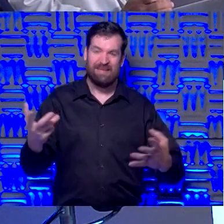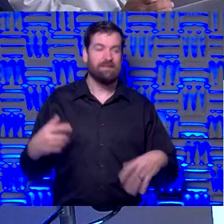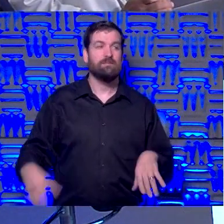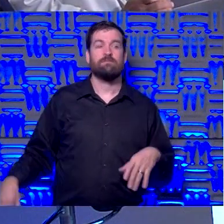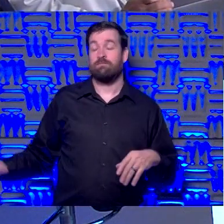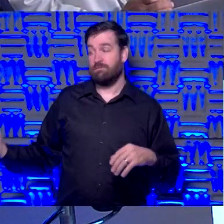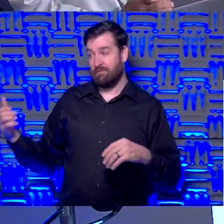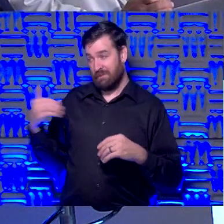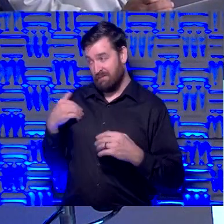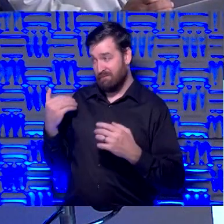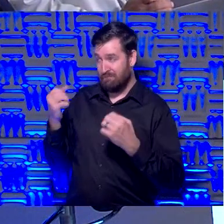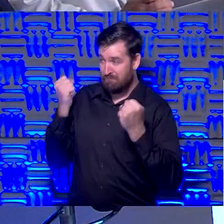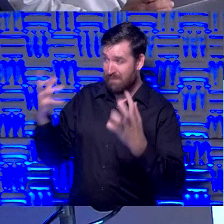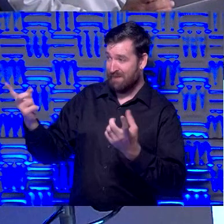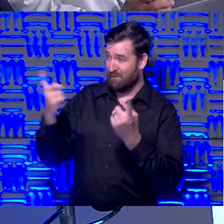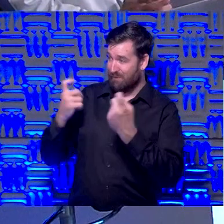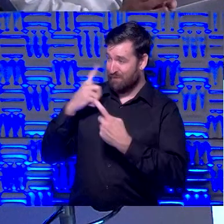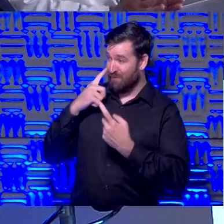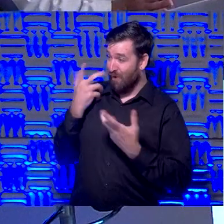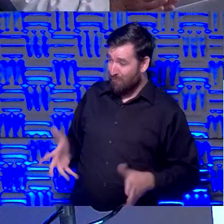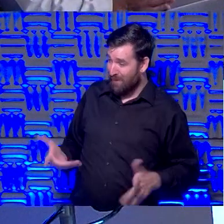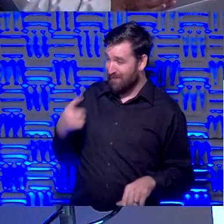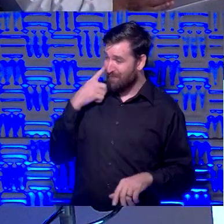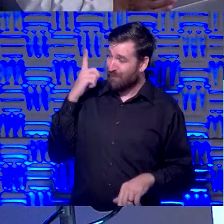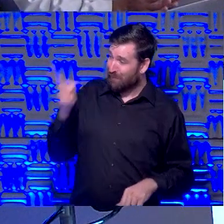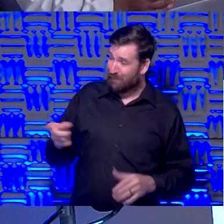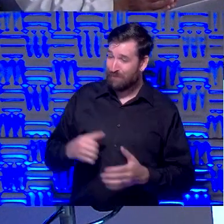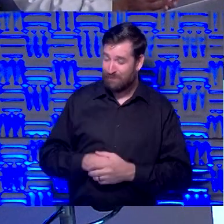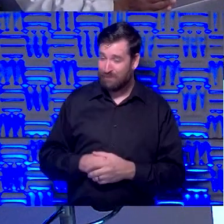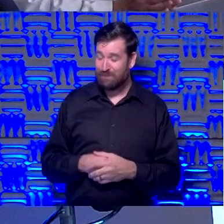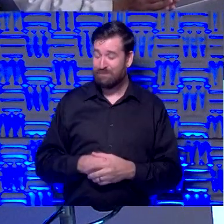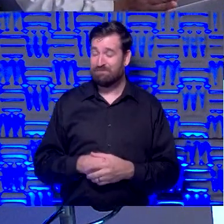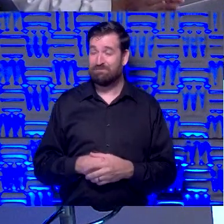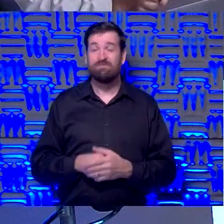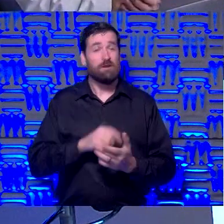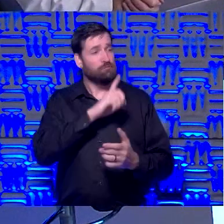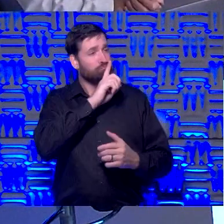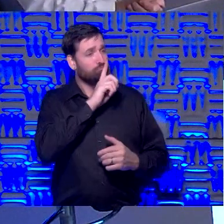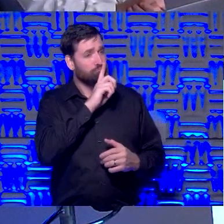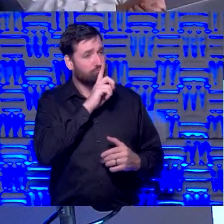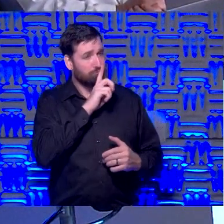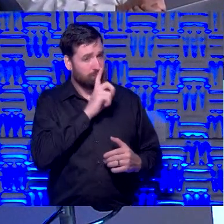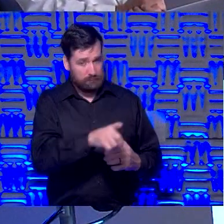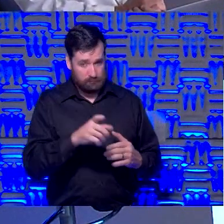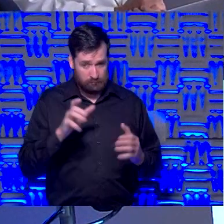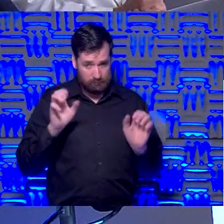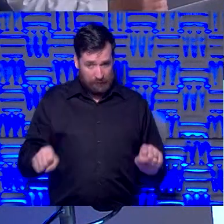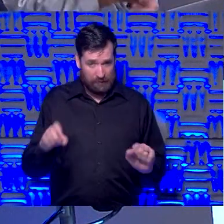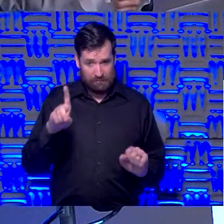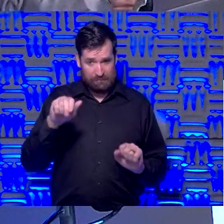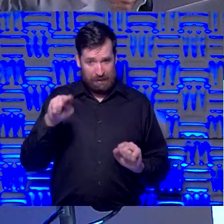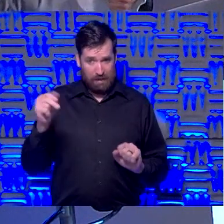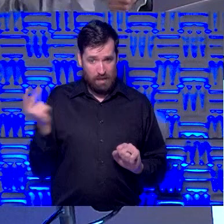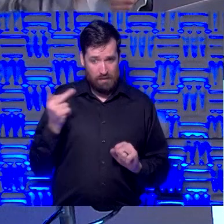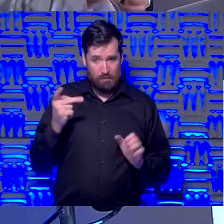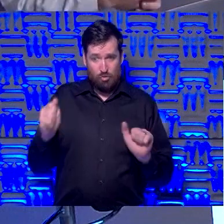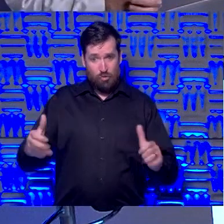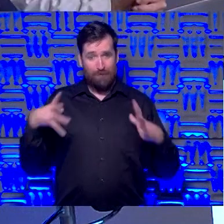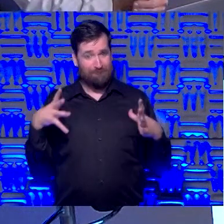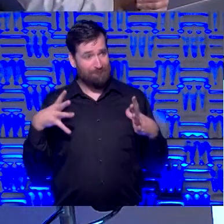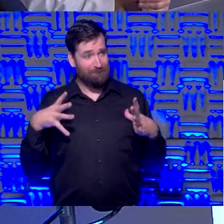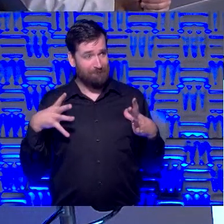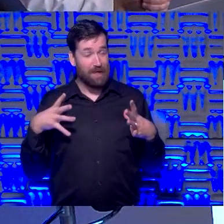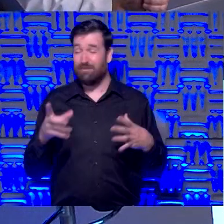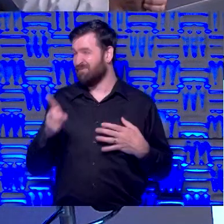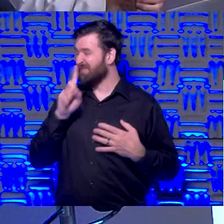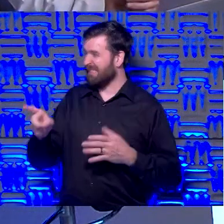we have a lot of questions for you already this morning. So really, can Dana and I take the day off? Are we done now? Yeah, this this is works?